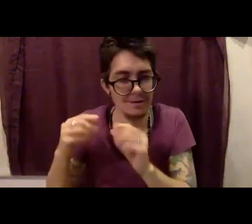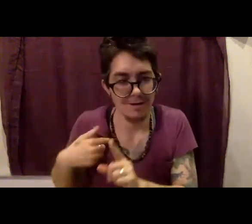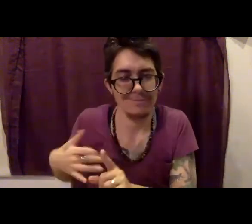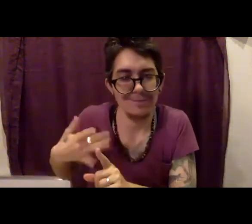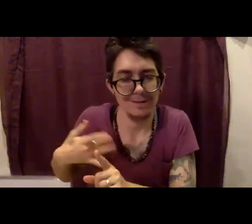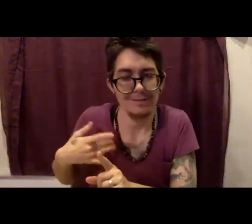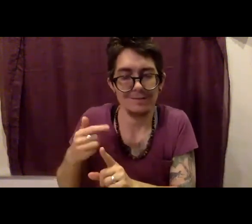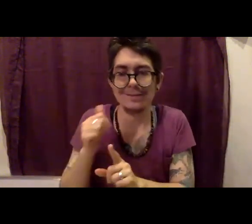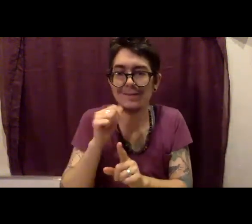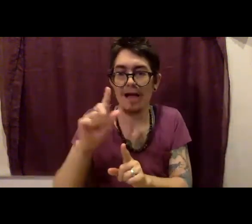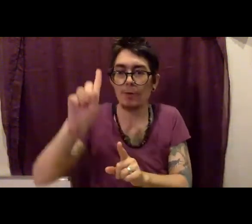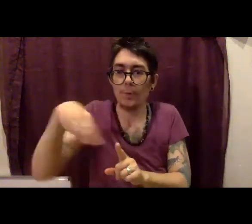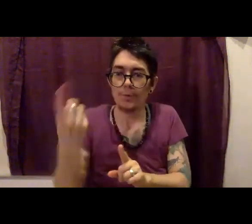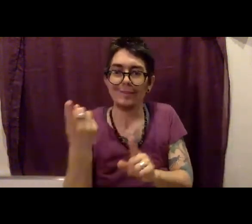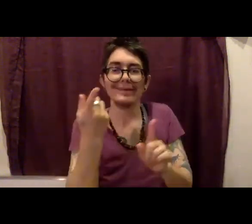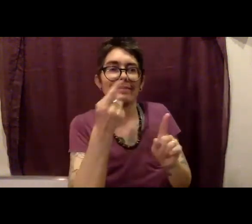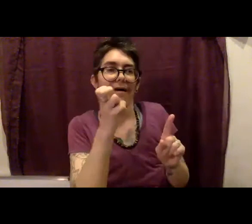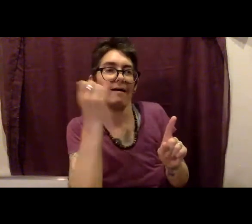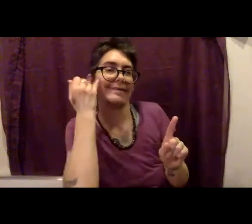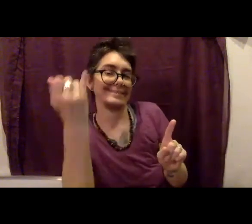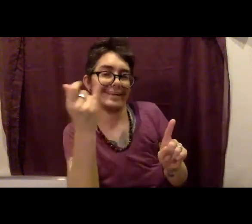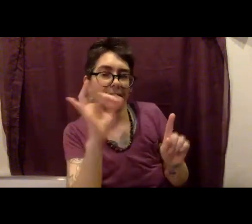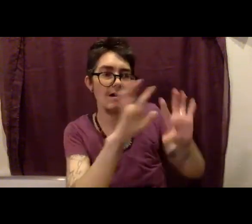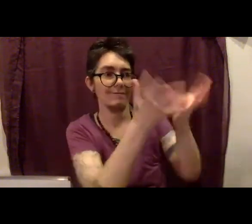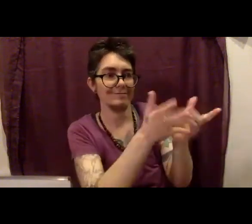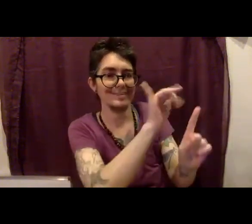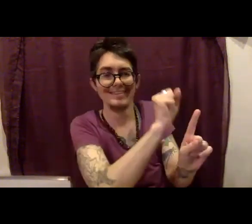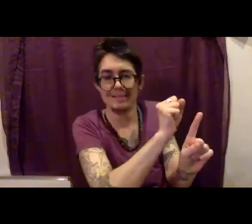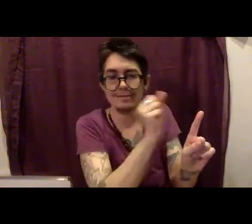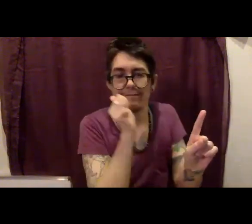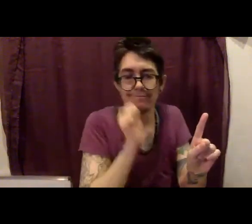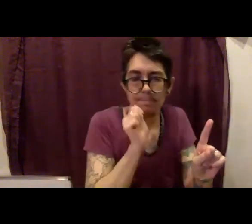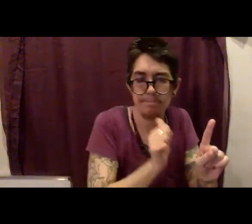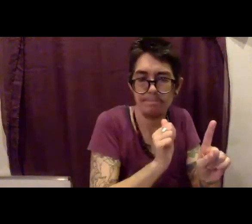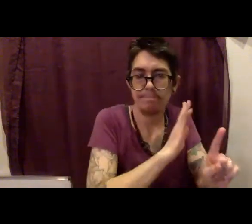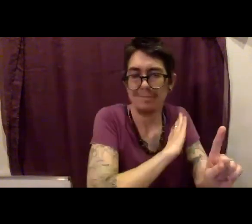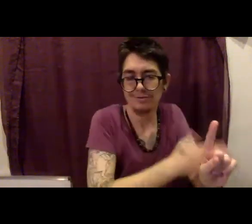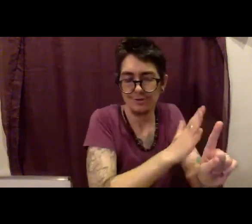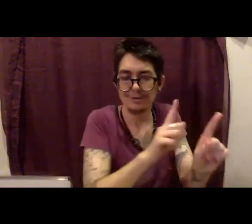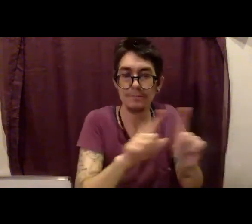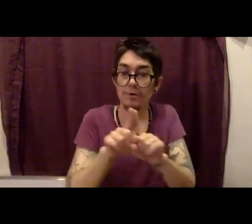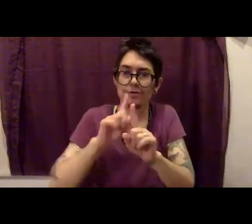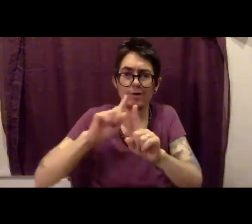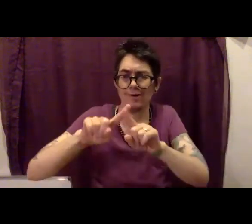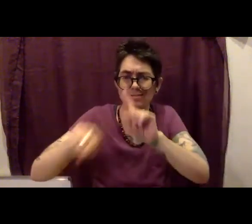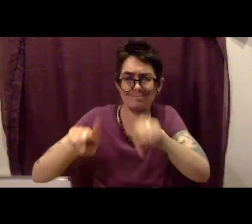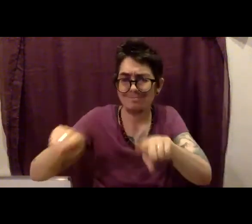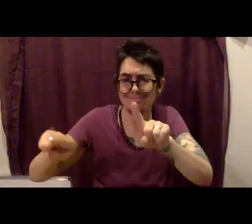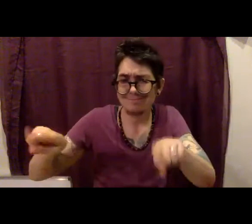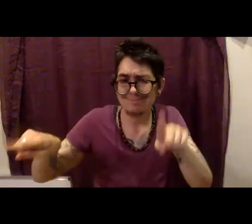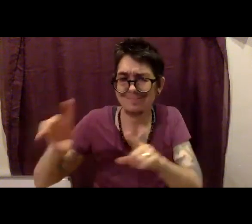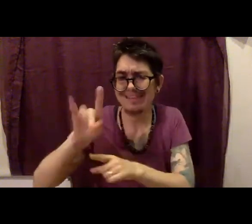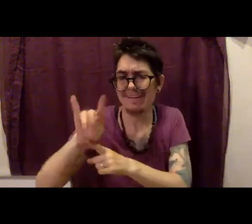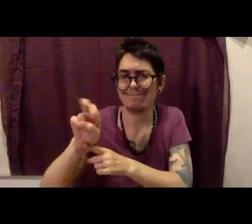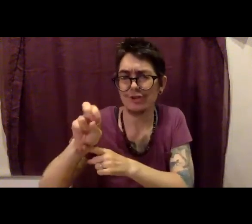was goddess in relation to female energy, not myself. So as far as goddess energy, has that feminine with